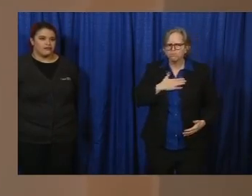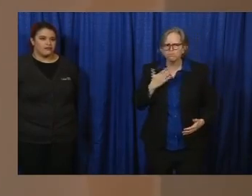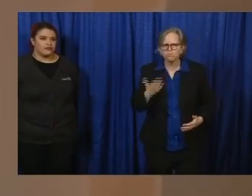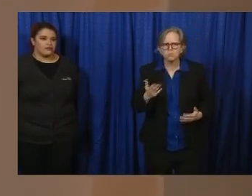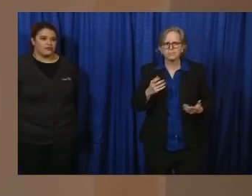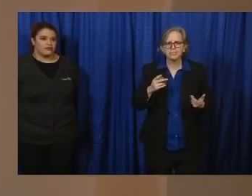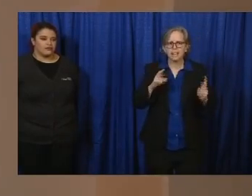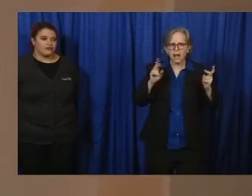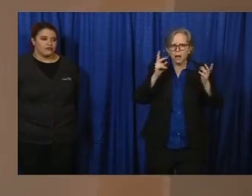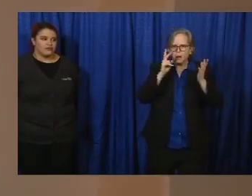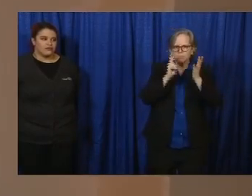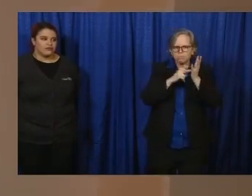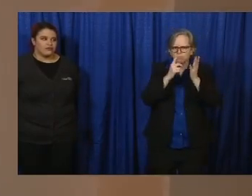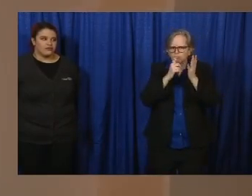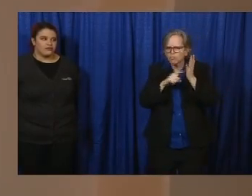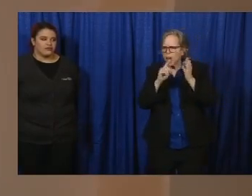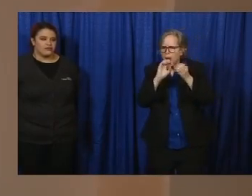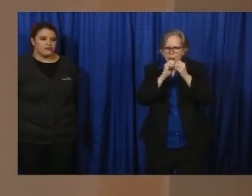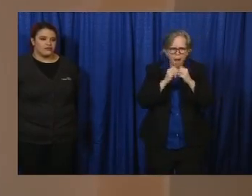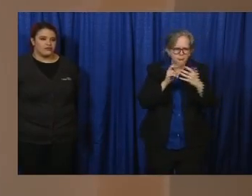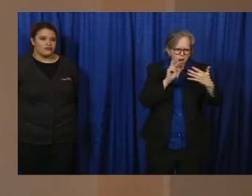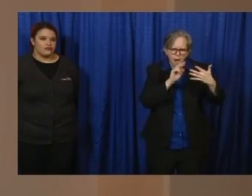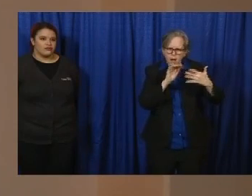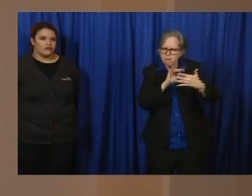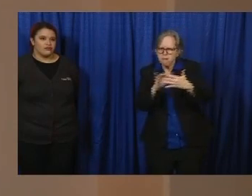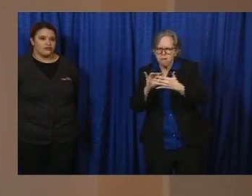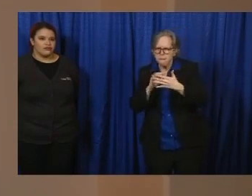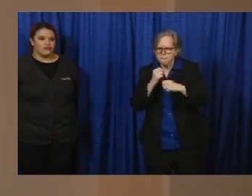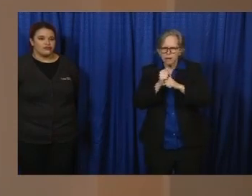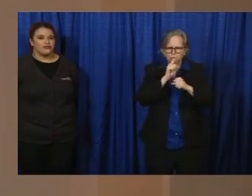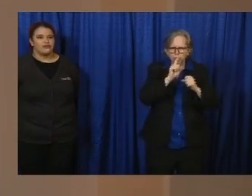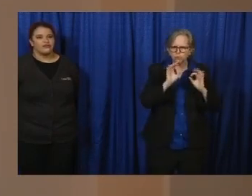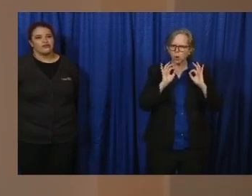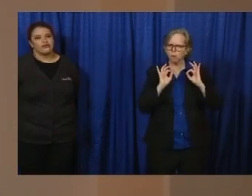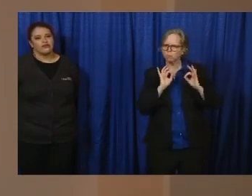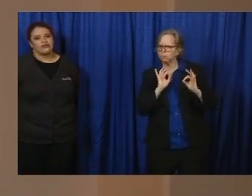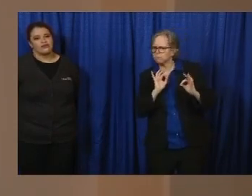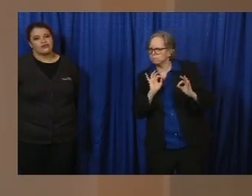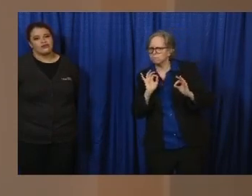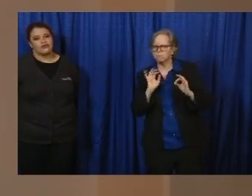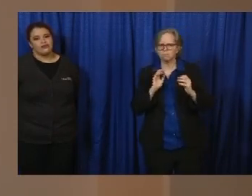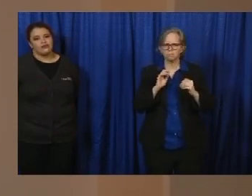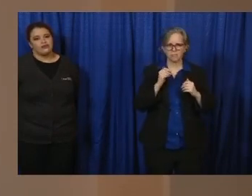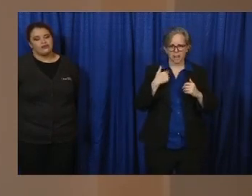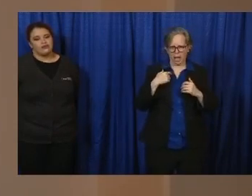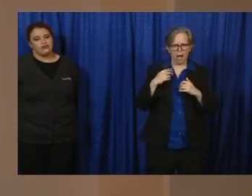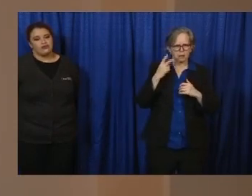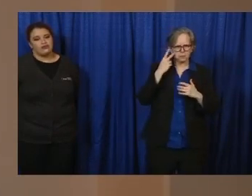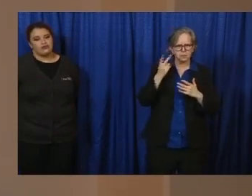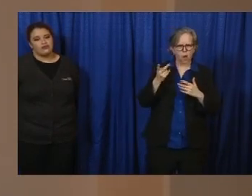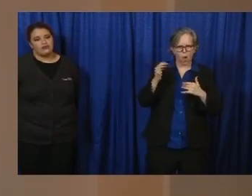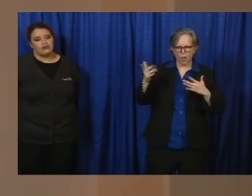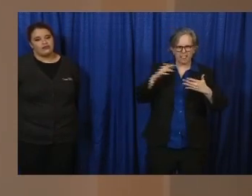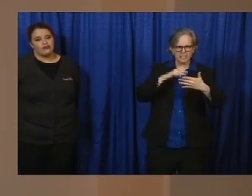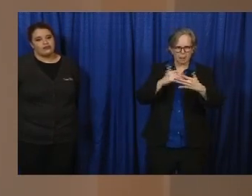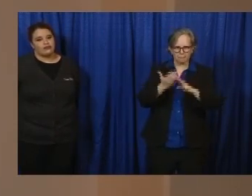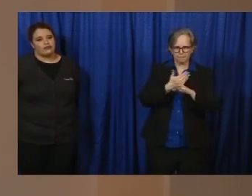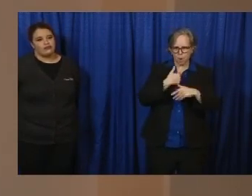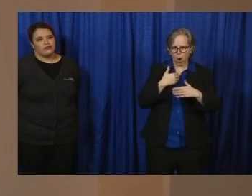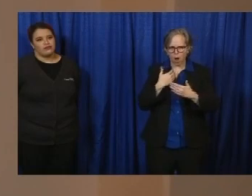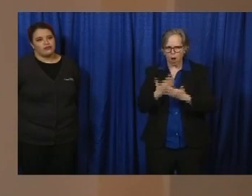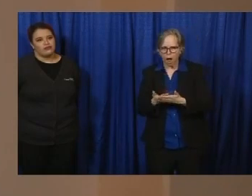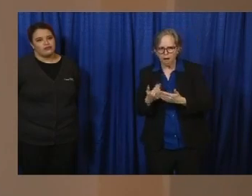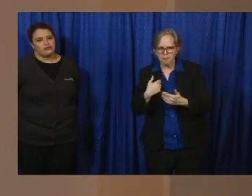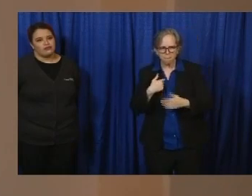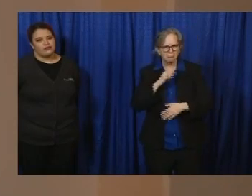And one of the people that I reached out to, because I saw that story before we walked in here and I talked with Dr. Acton about it, that maybe give you a tip